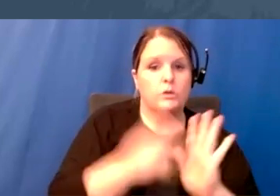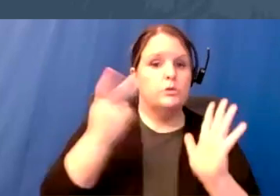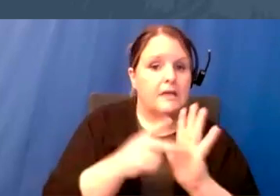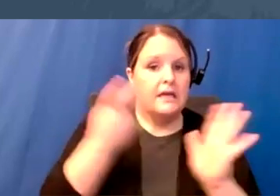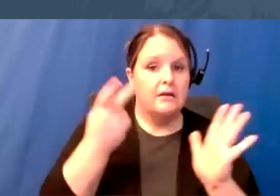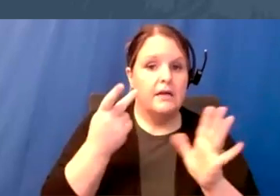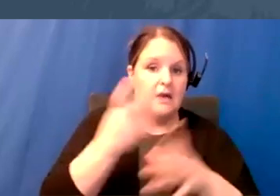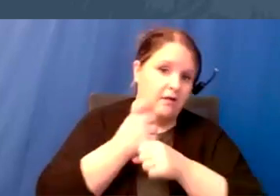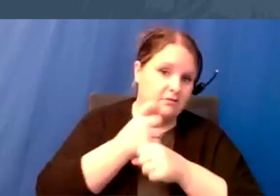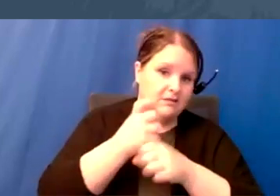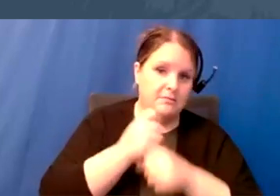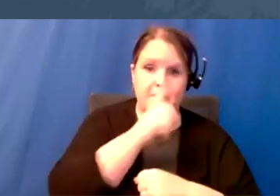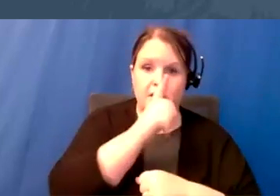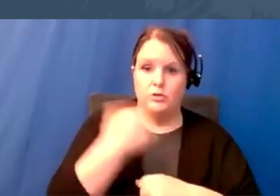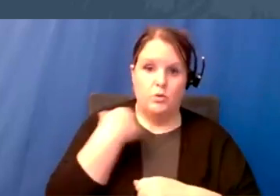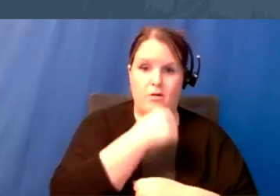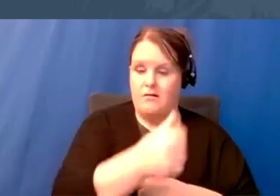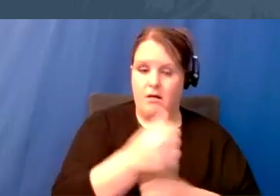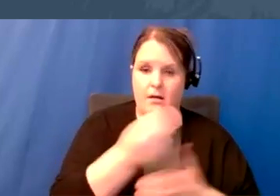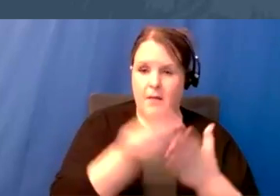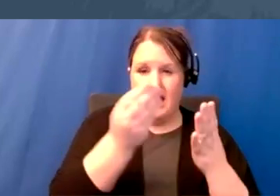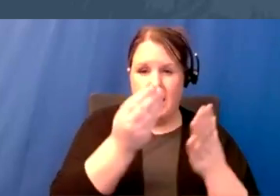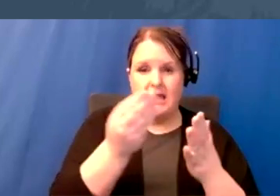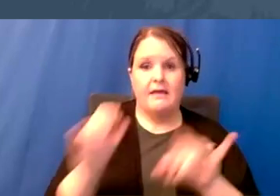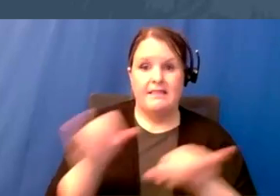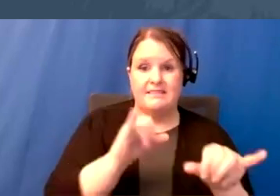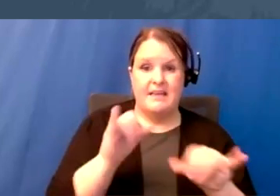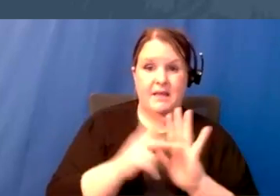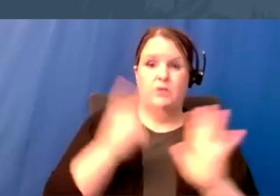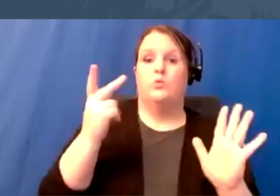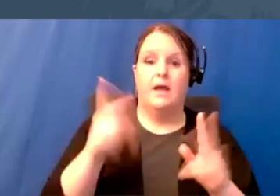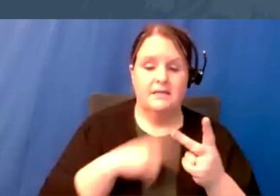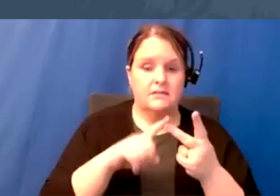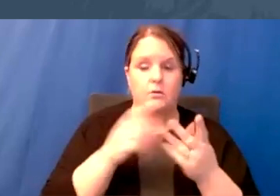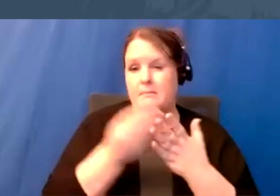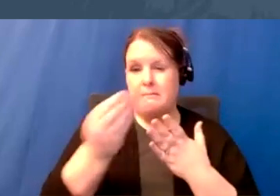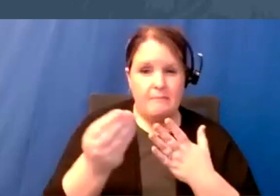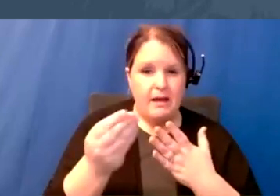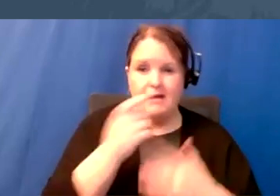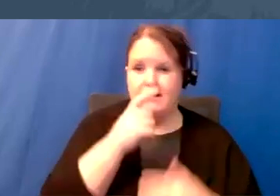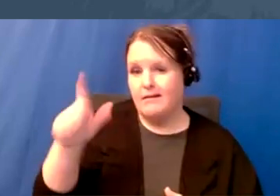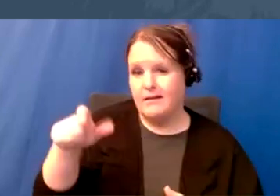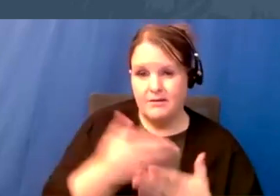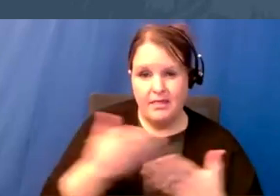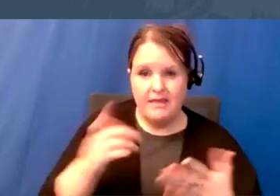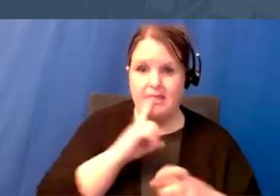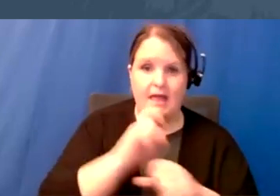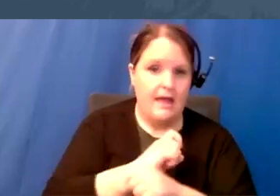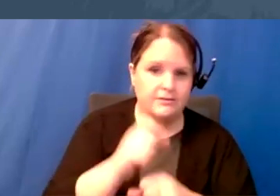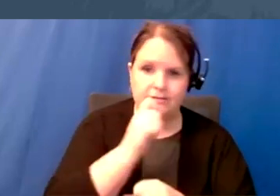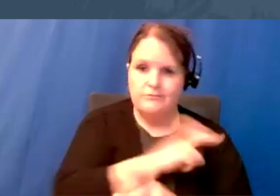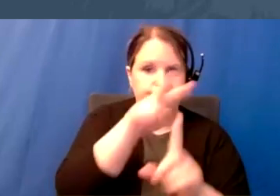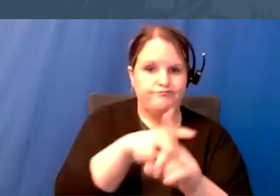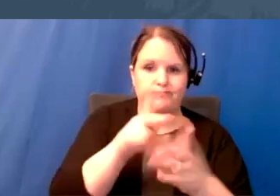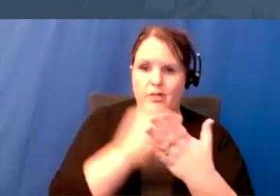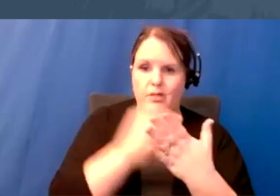acquisitions, right? So we want to make sure that we're not buying the same thing twice, right? Or buying unnecessary things that actually don't pertain to the project